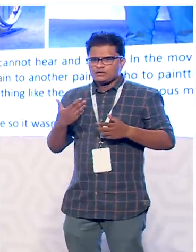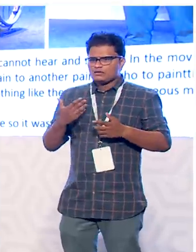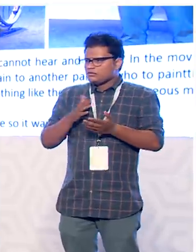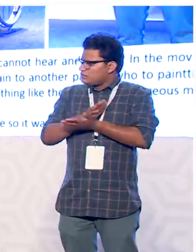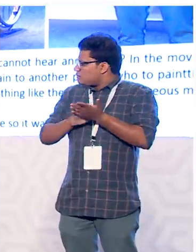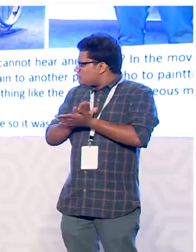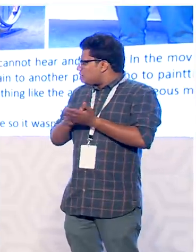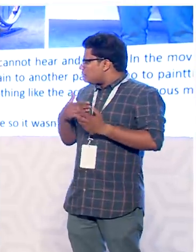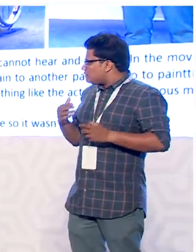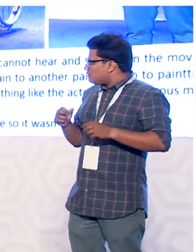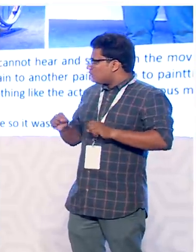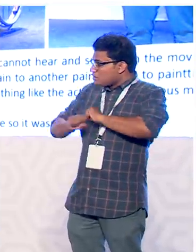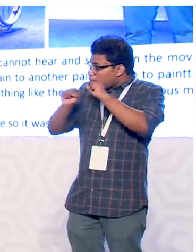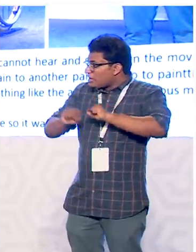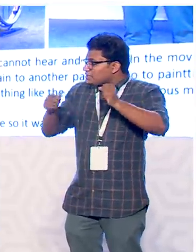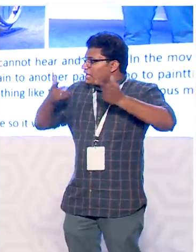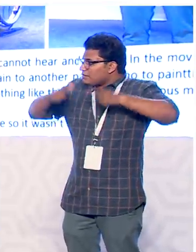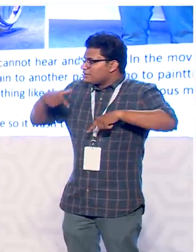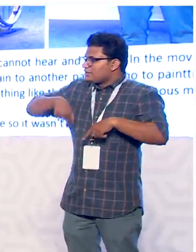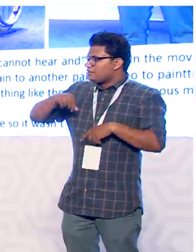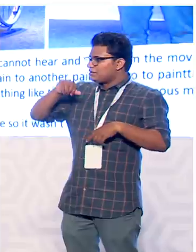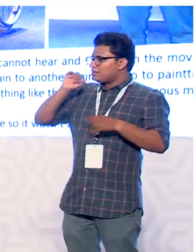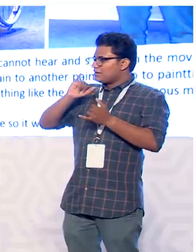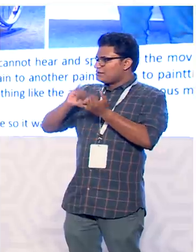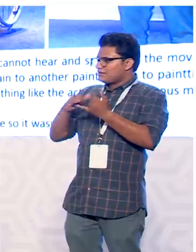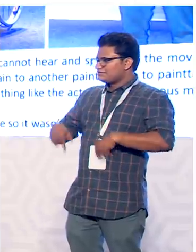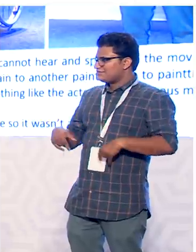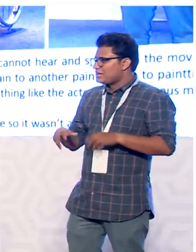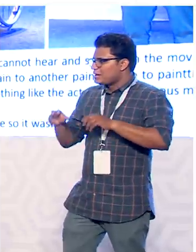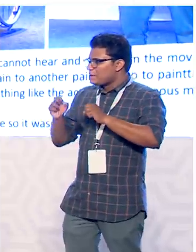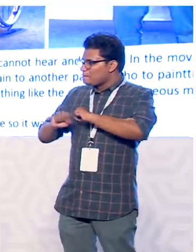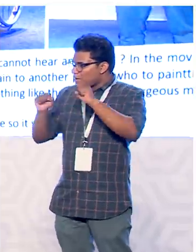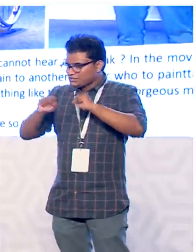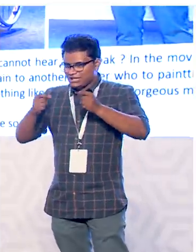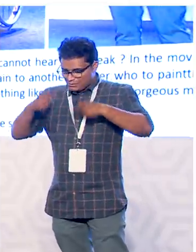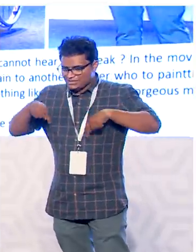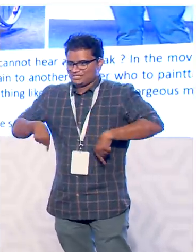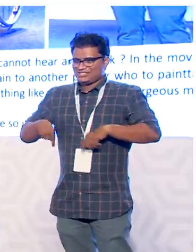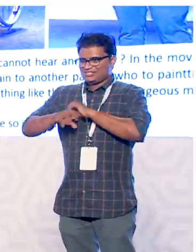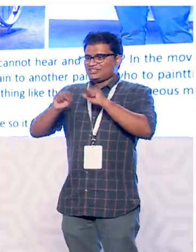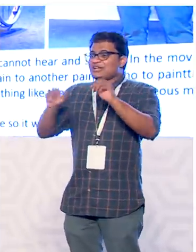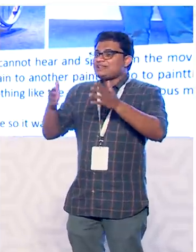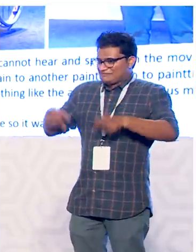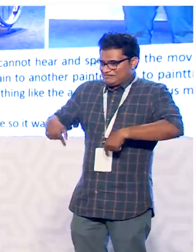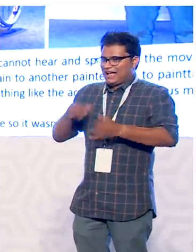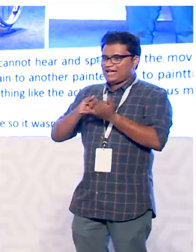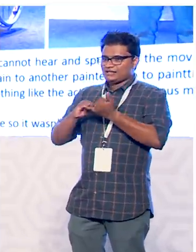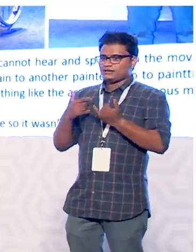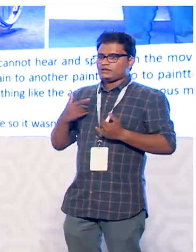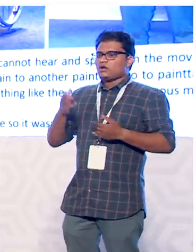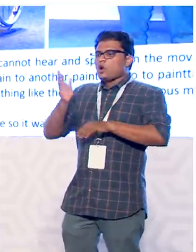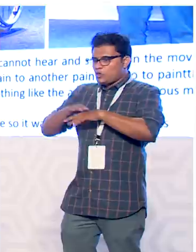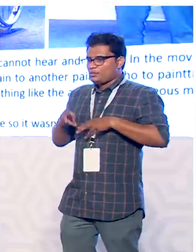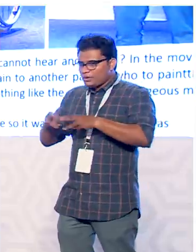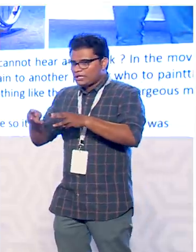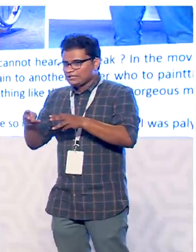Magic happens at India Inclusion Summit. Magic happens. Yes, magic happens. Yes, really. On the way to this summit, when we